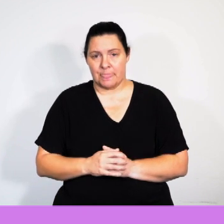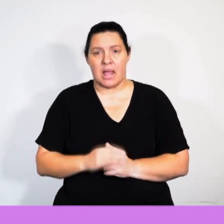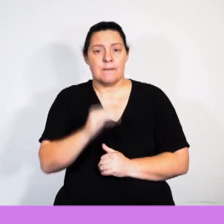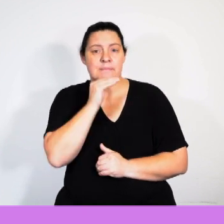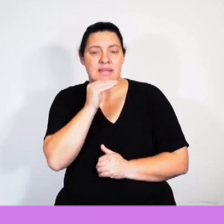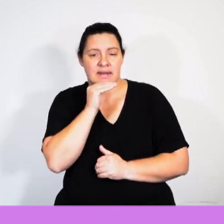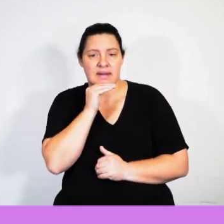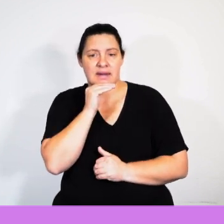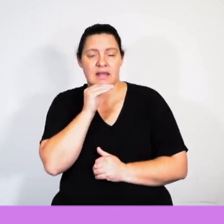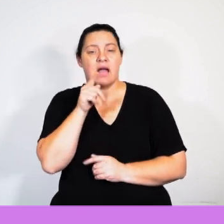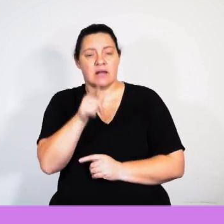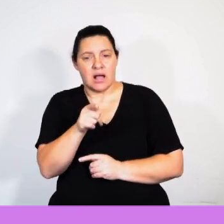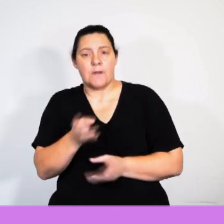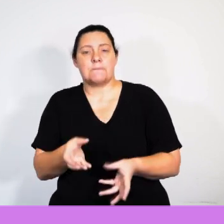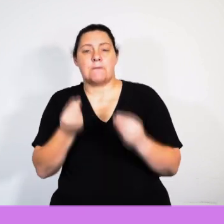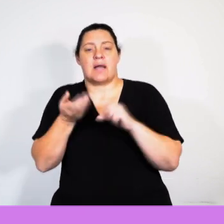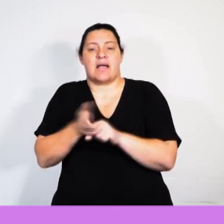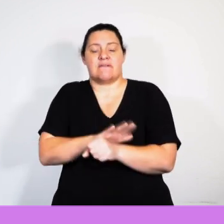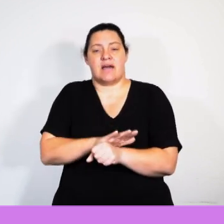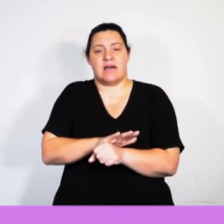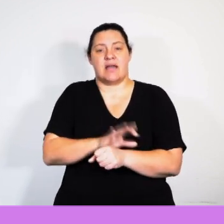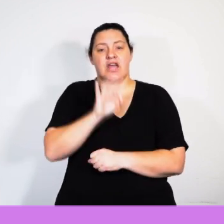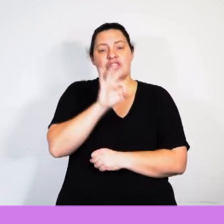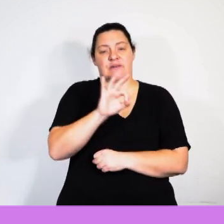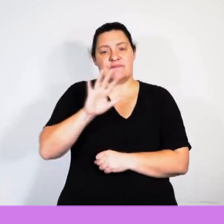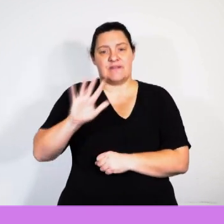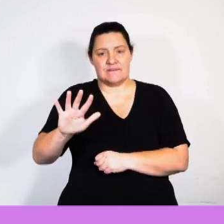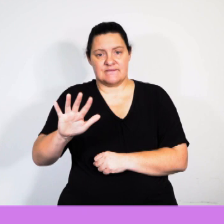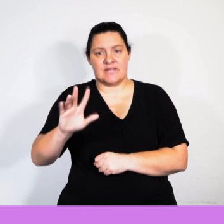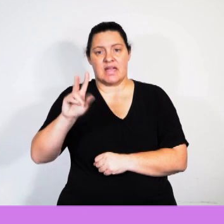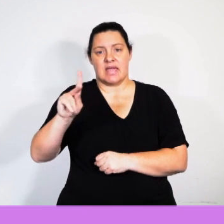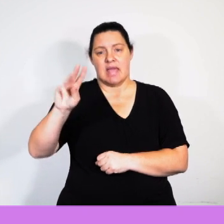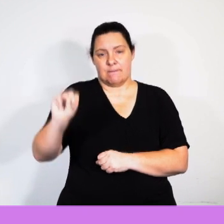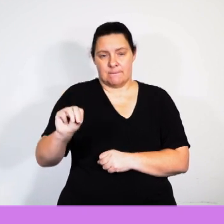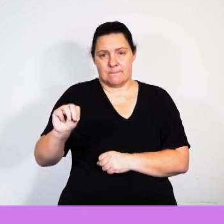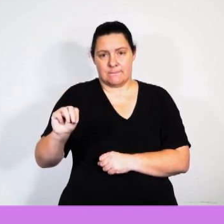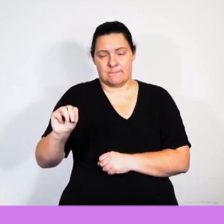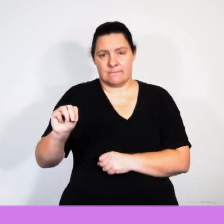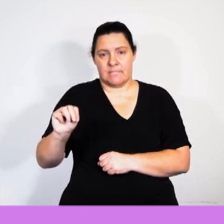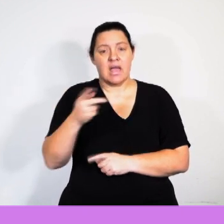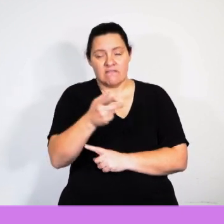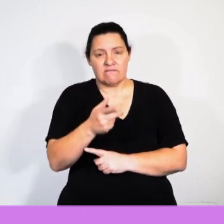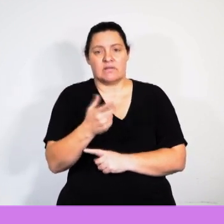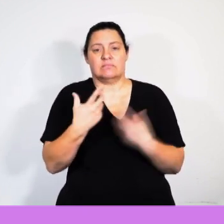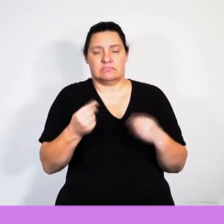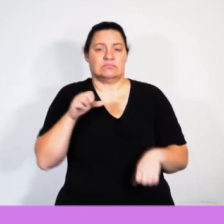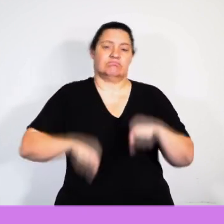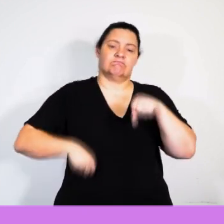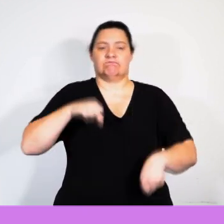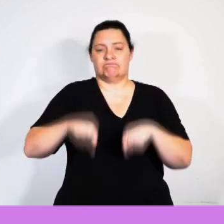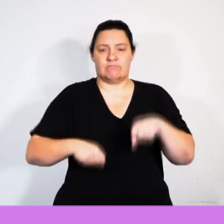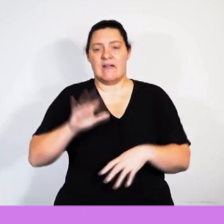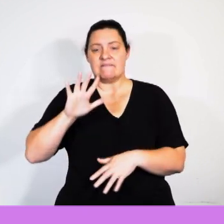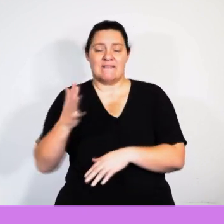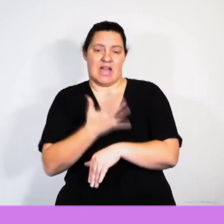kilometers. In other words, he shall have covered 35 kilometers if he has